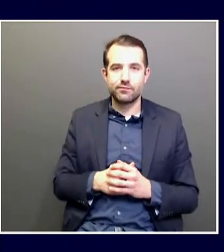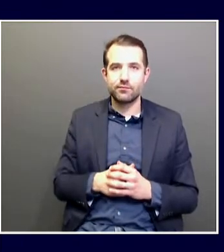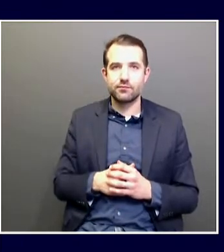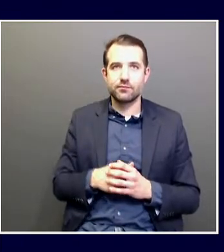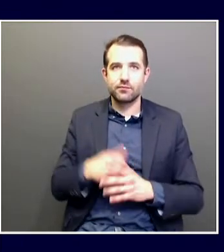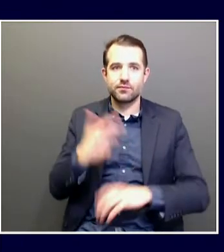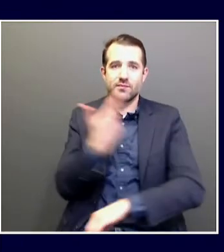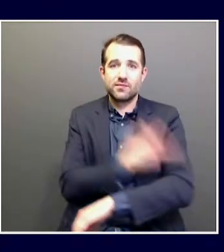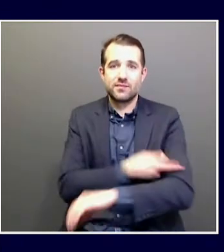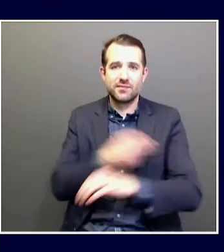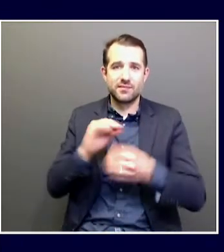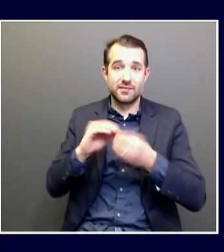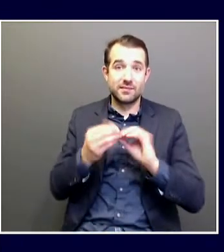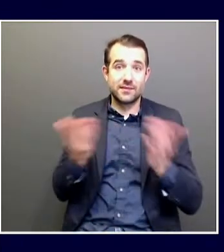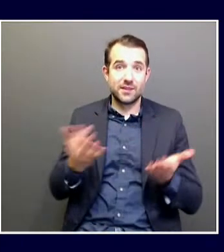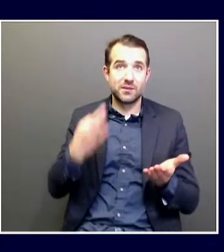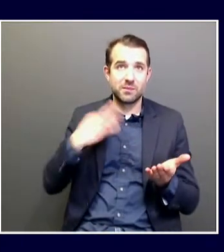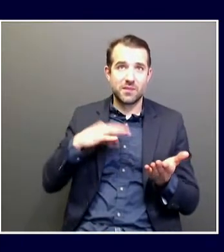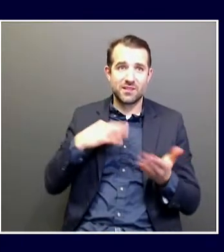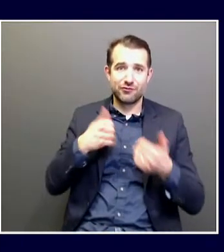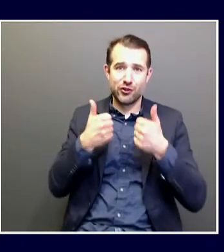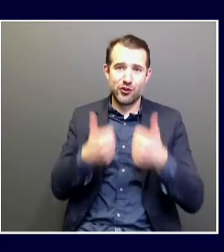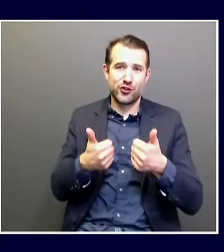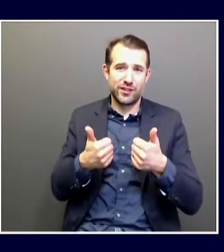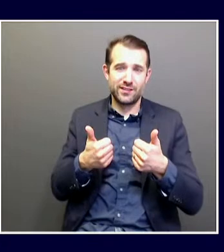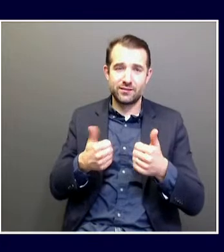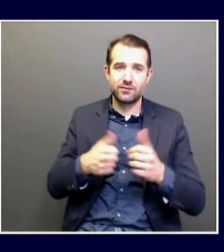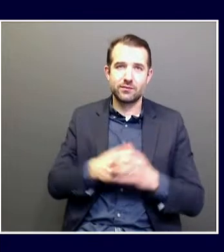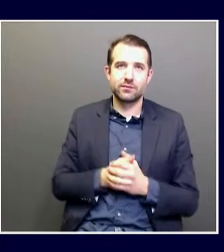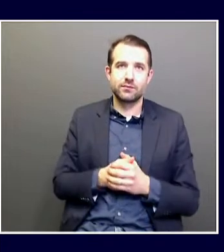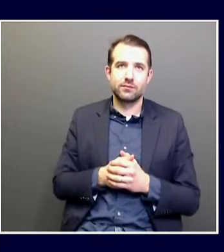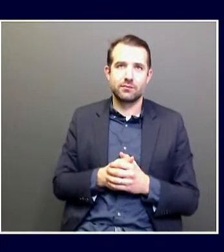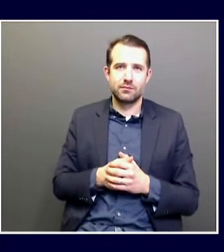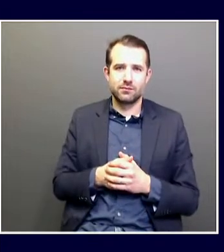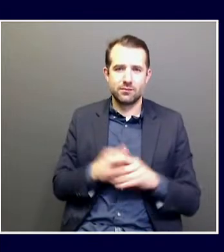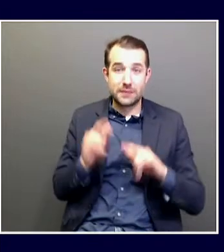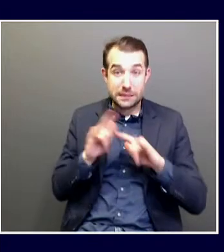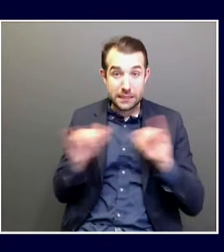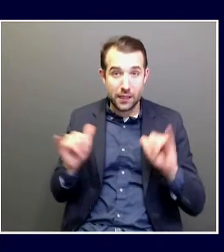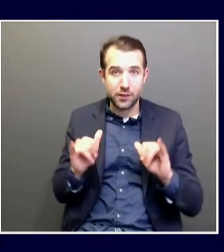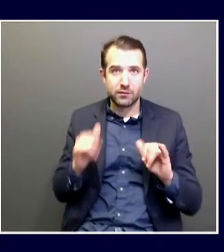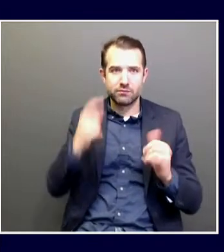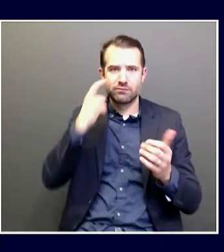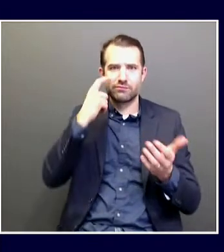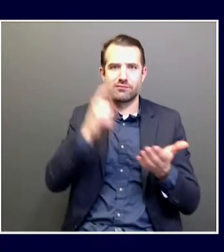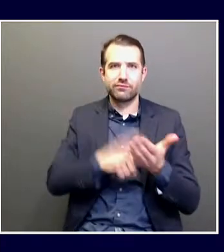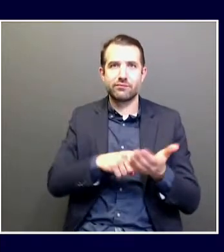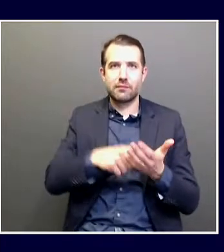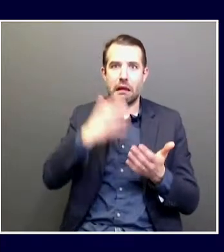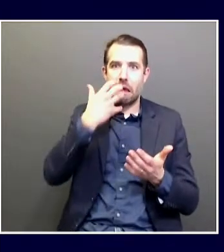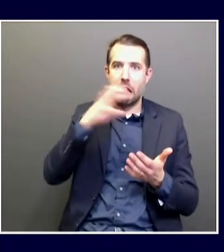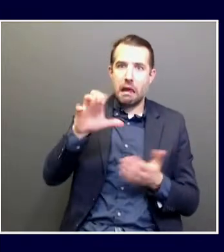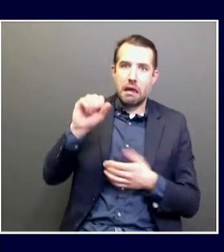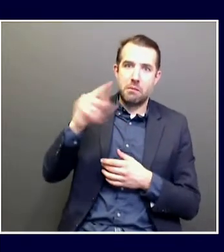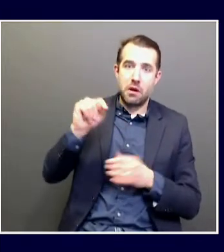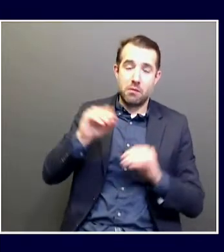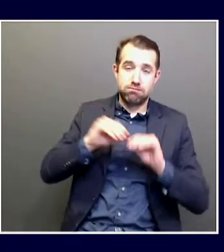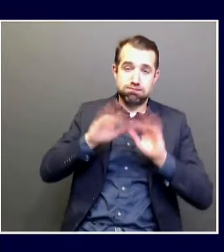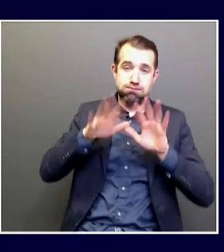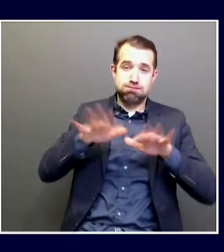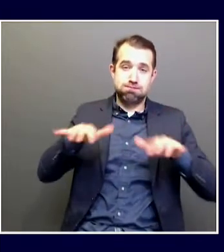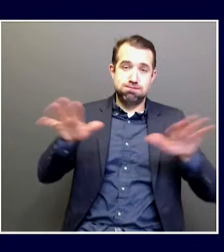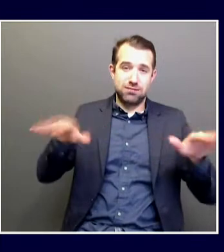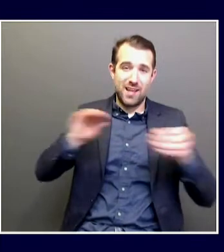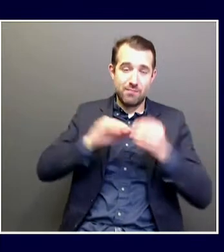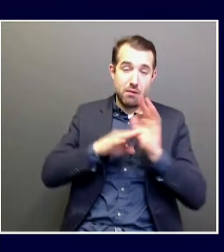yet recently, we've been declared a hotspot across the country. Can you give me any details, and is there any